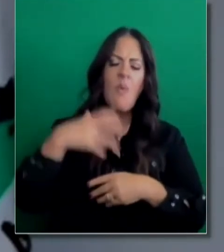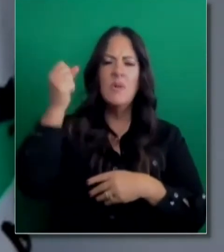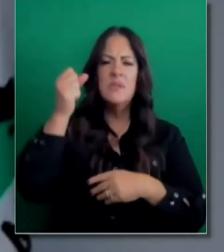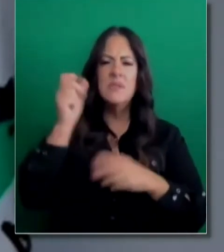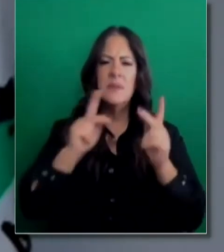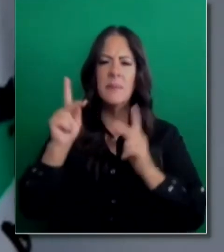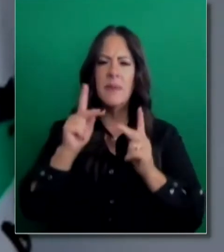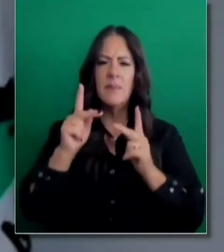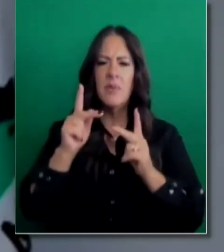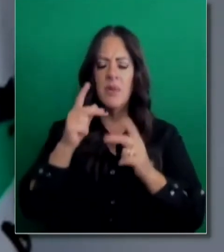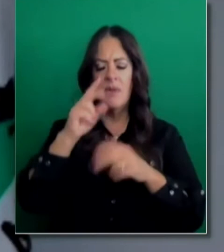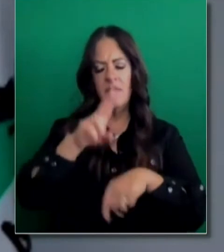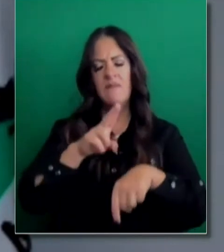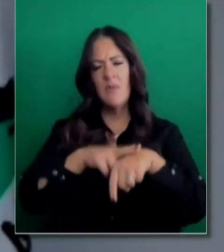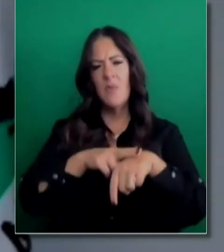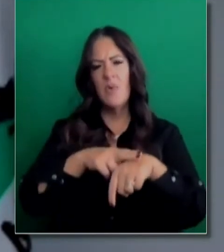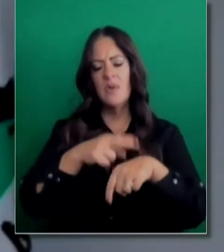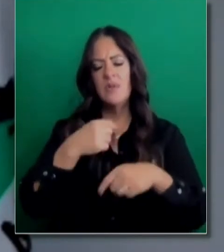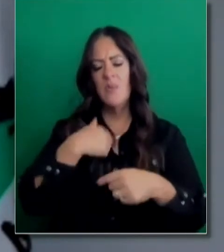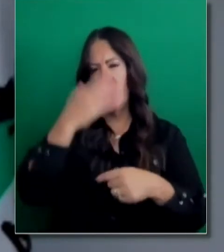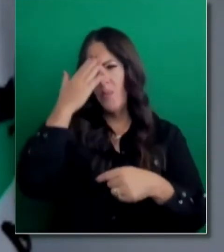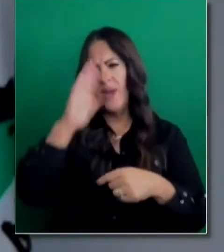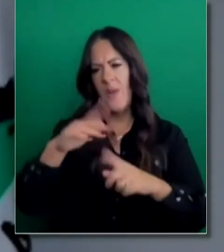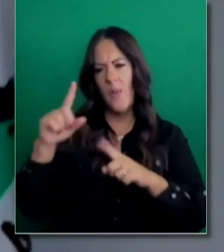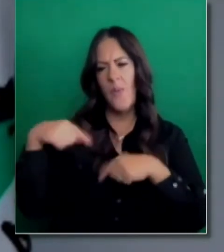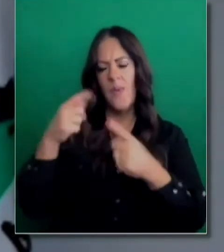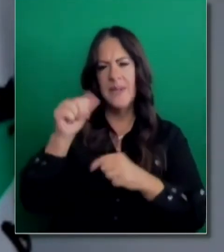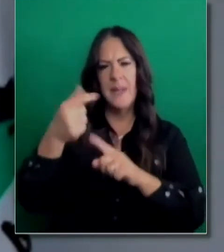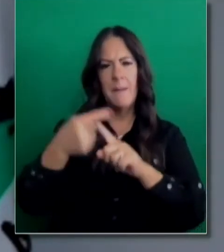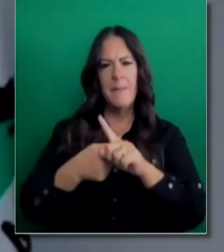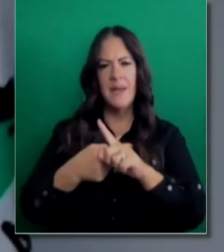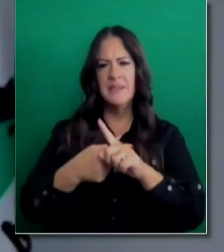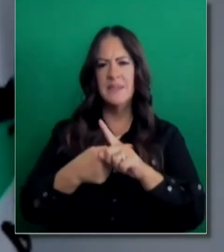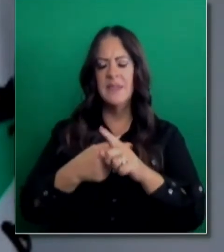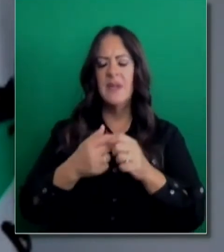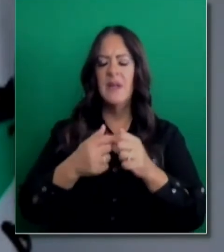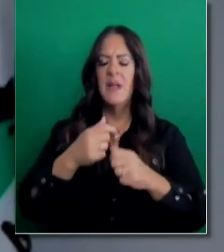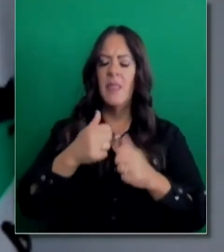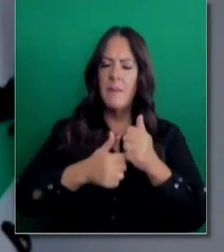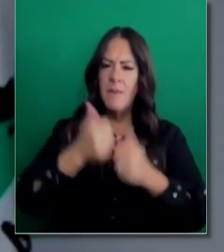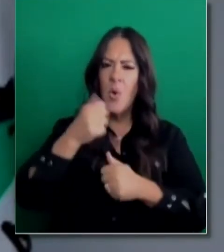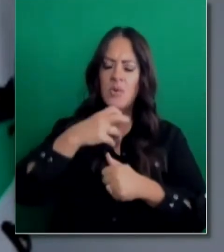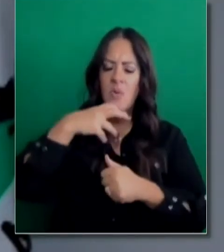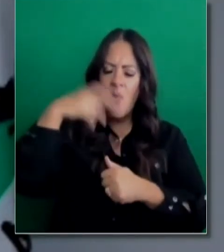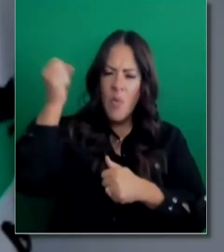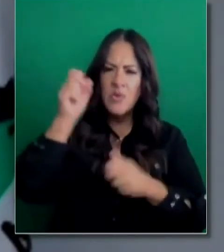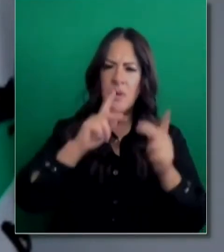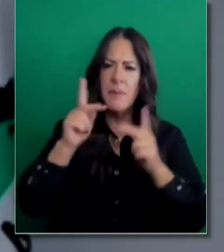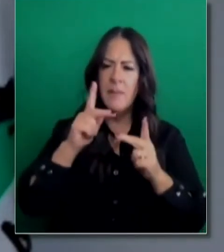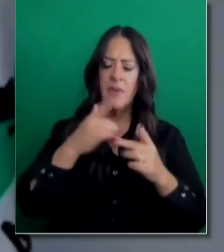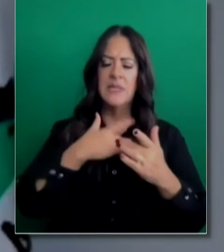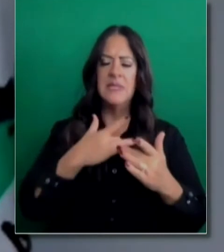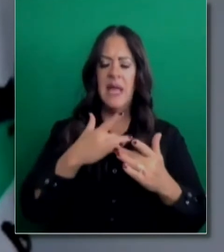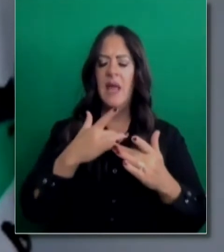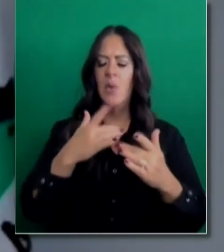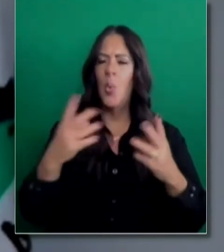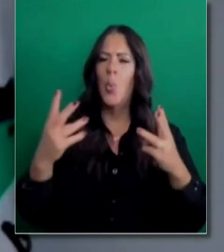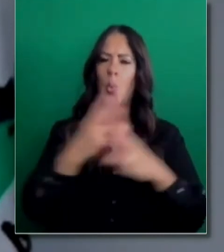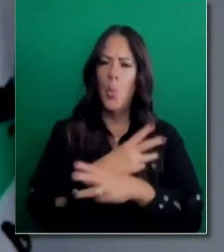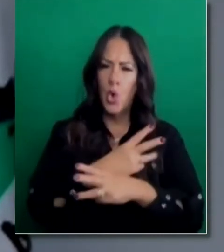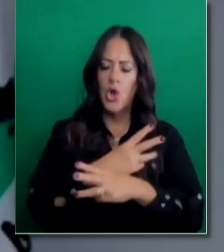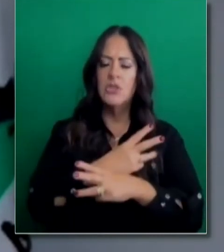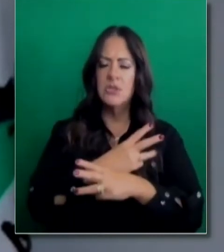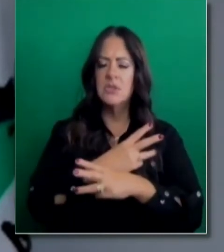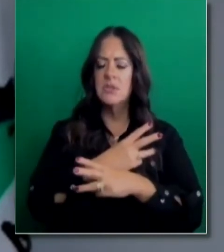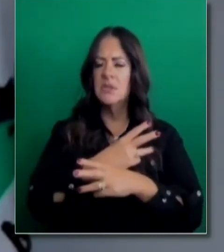by virtue of what we've seen over the past 10 months, face some of the greatest risk when they do become infected. So ensuring that we